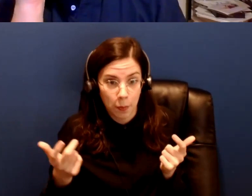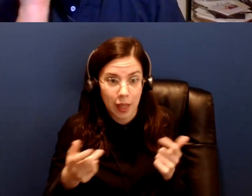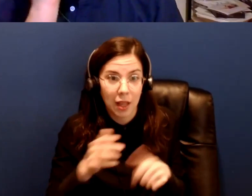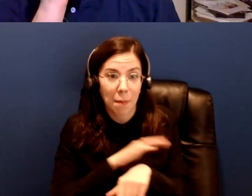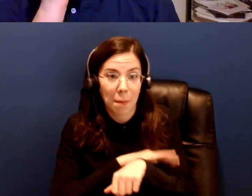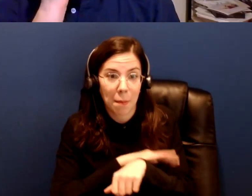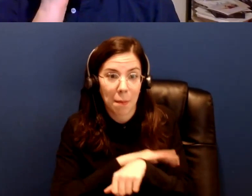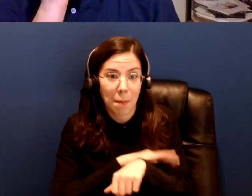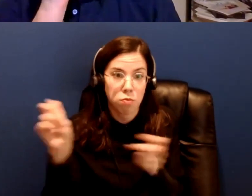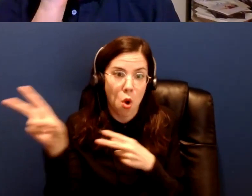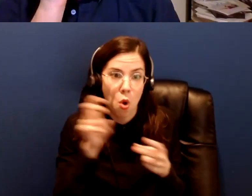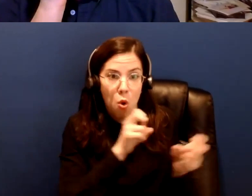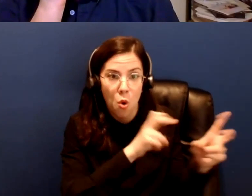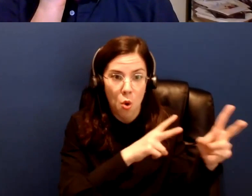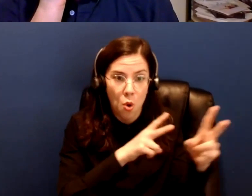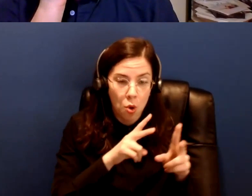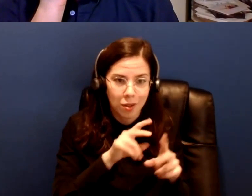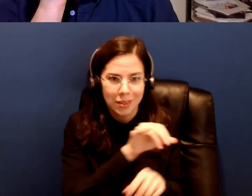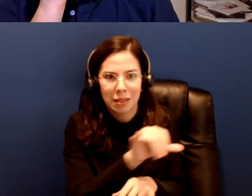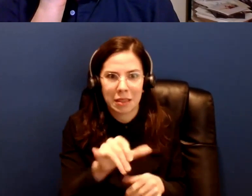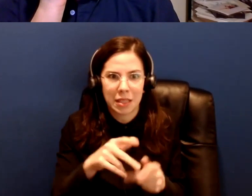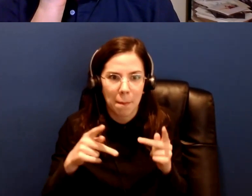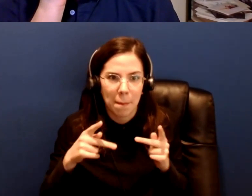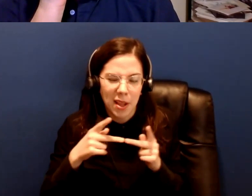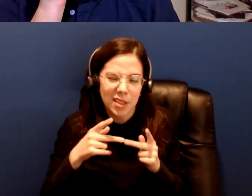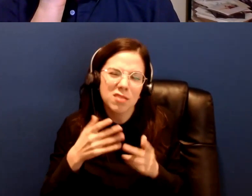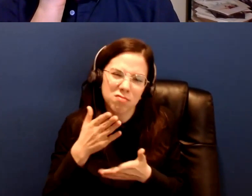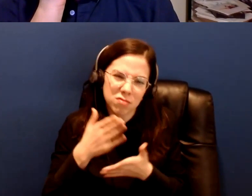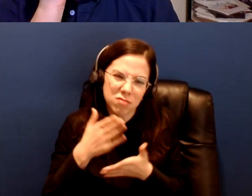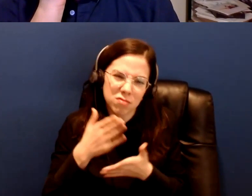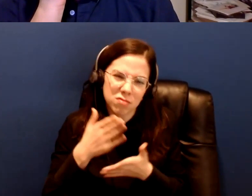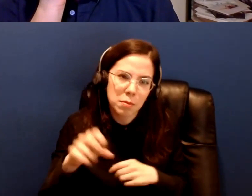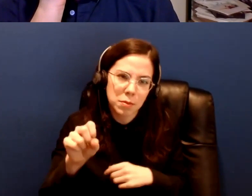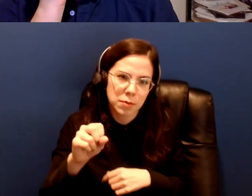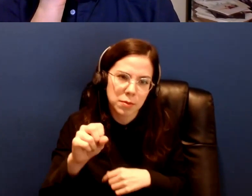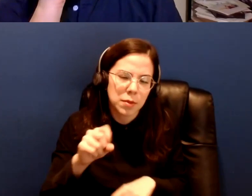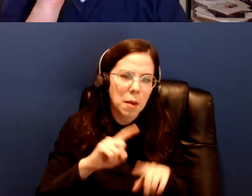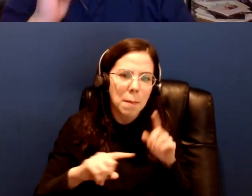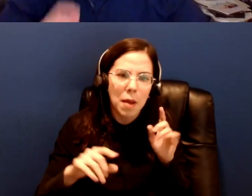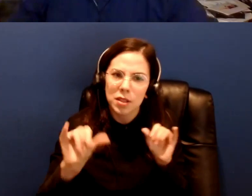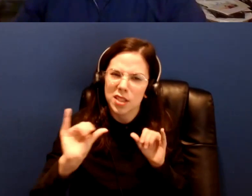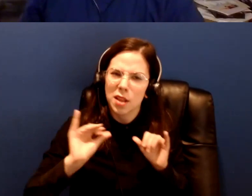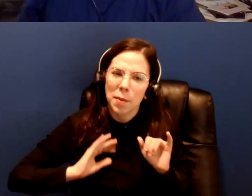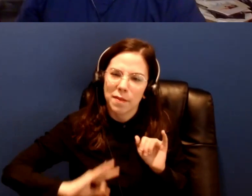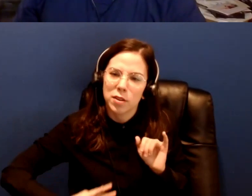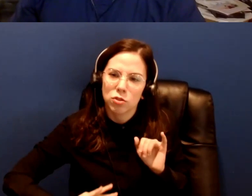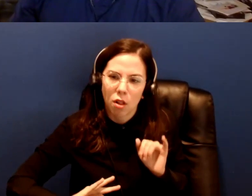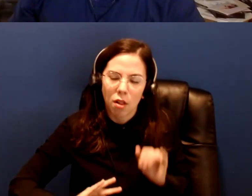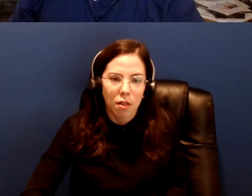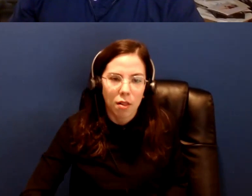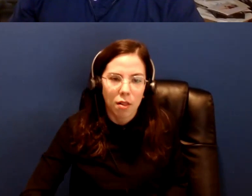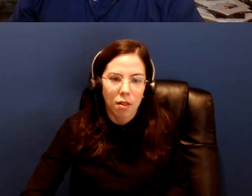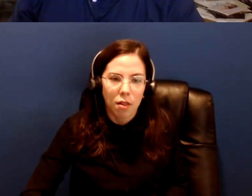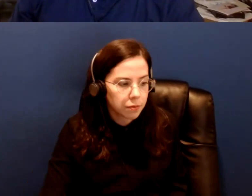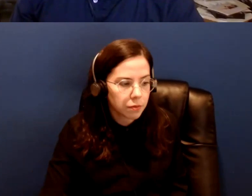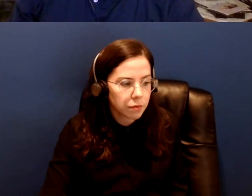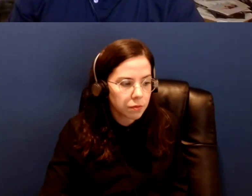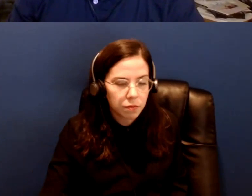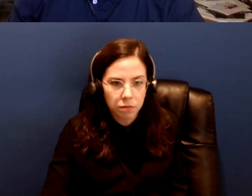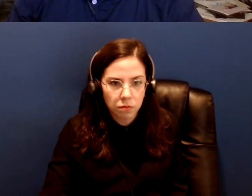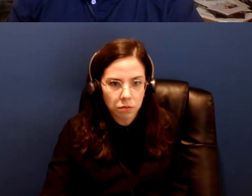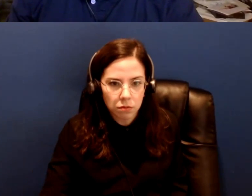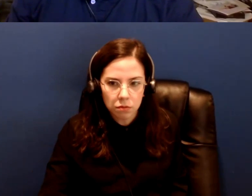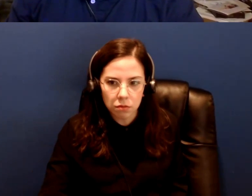place that, has proven to be, there are some kinks, but, it's still a pretty useful platform.